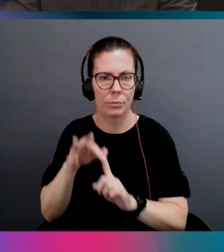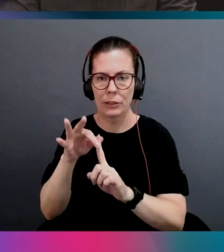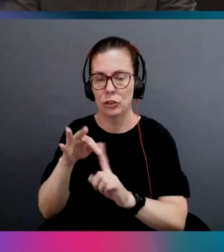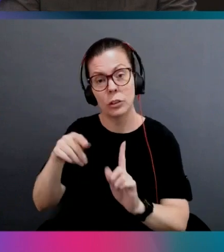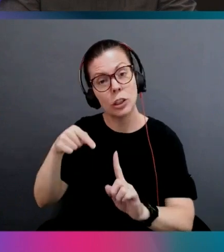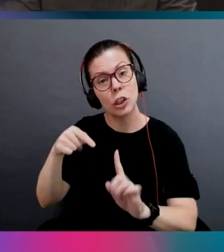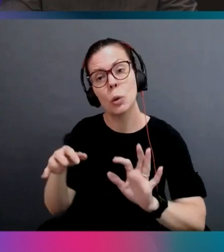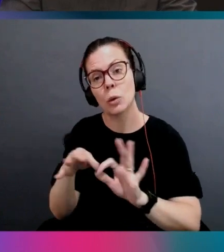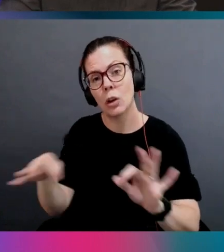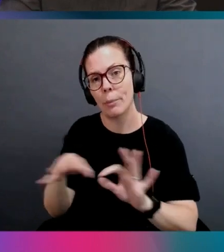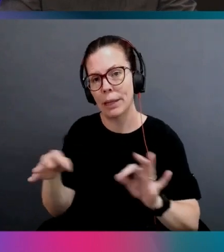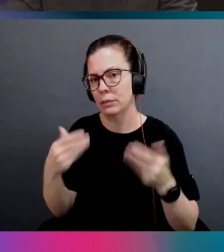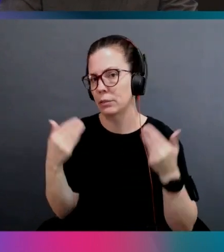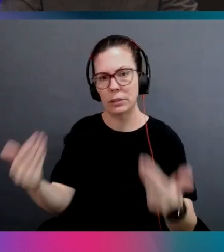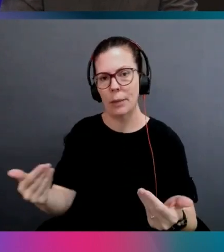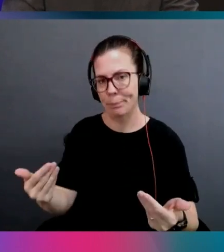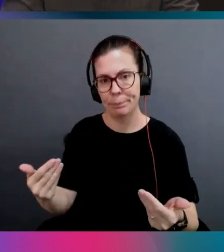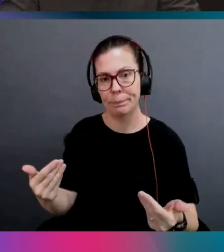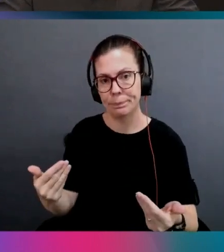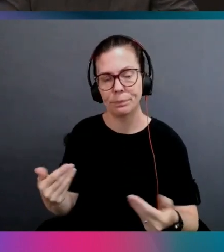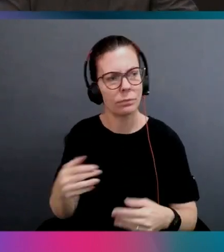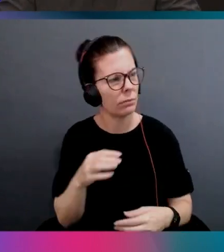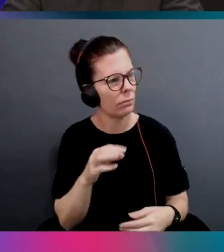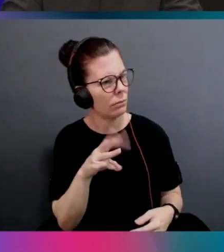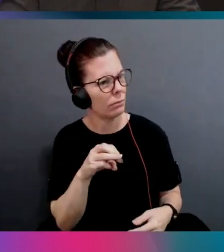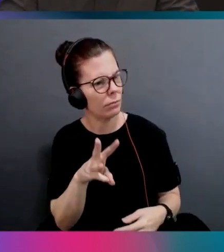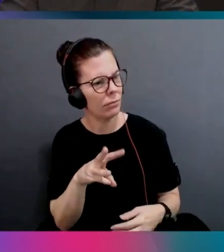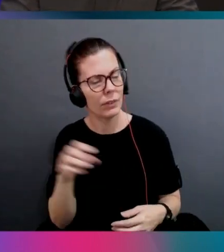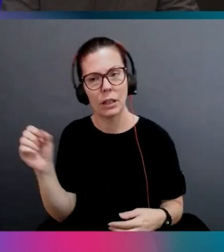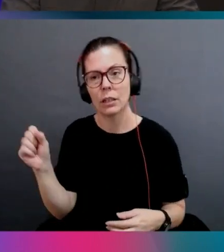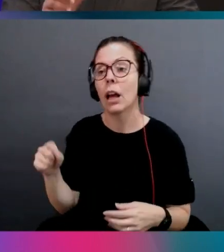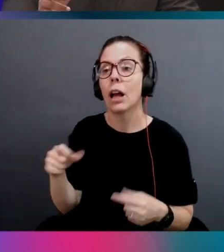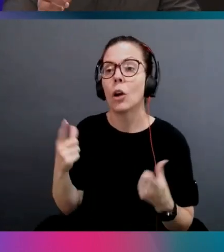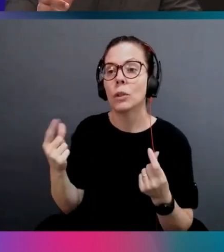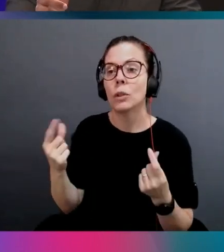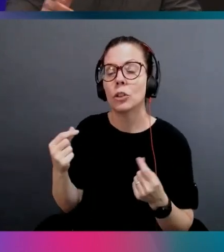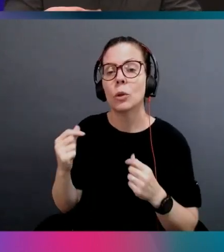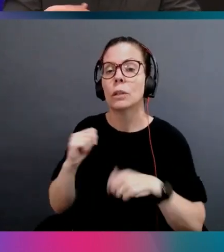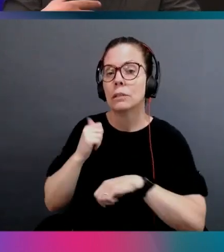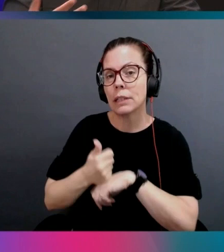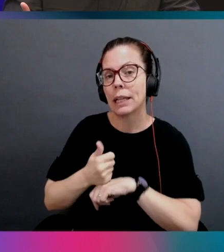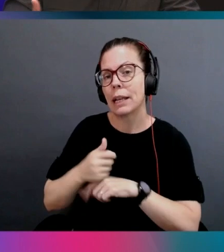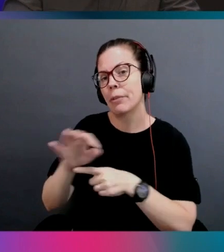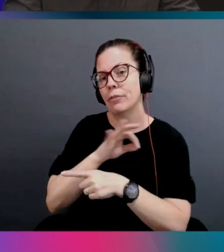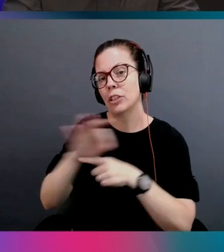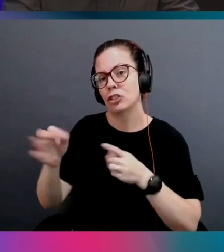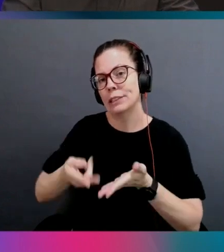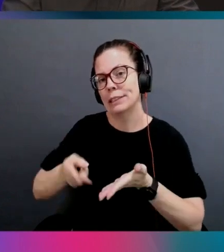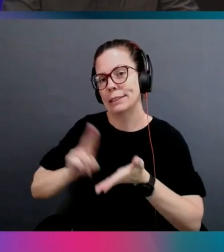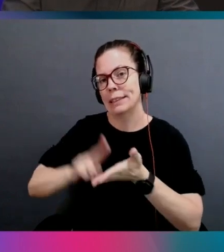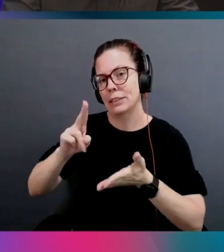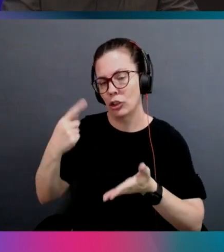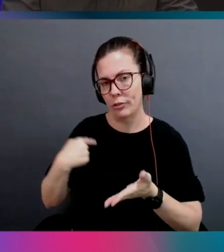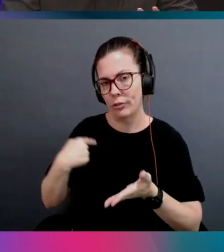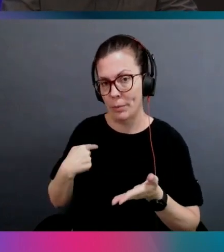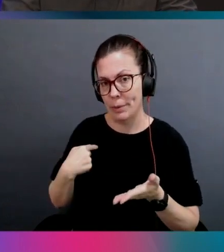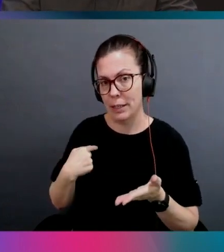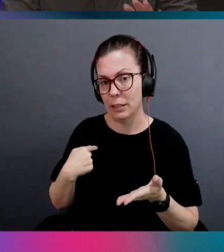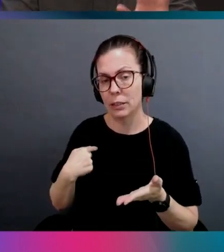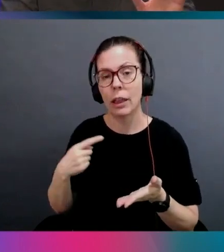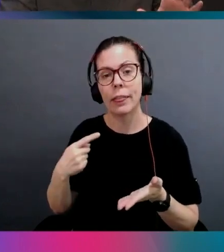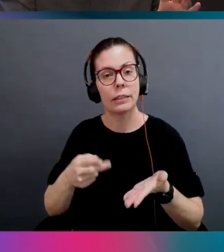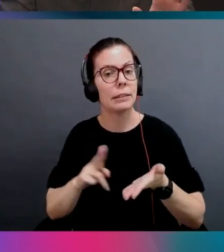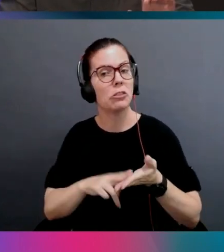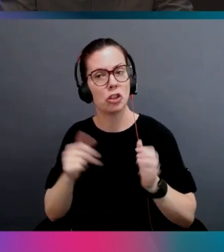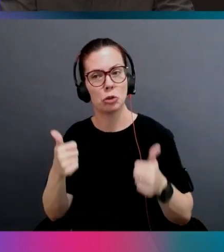continue doing that. Wow. So what it has done is it has actually created the function signature for me, right? The signature looks good.